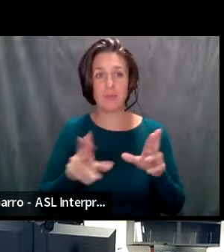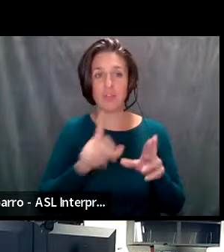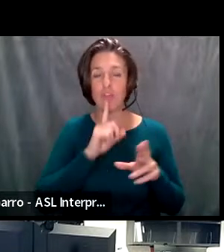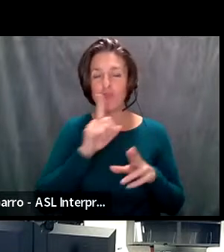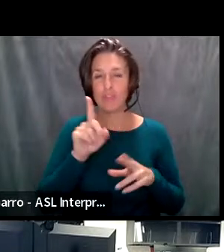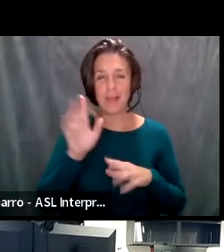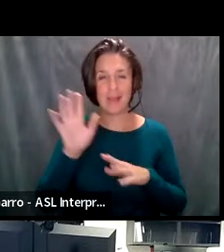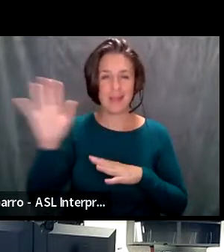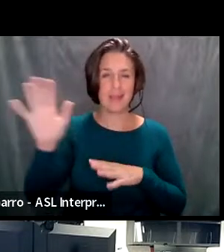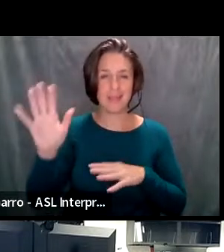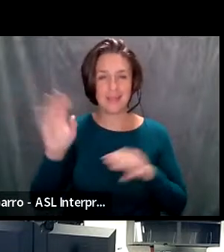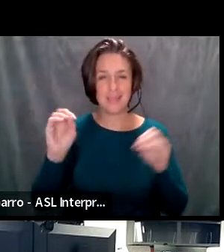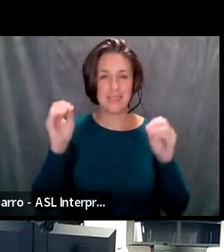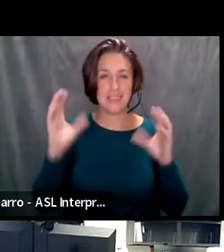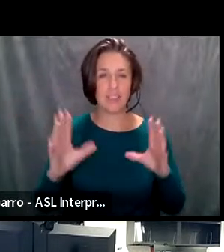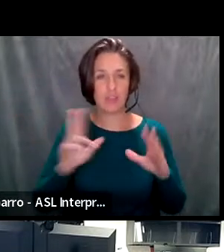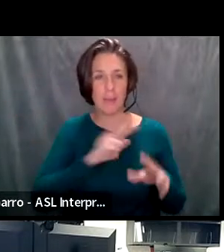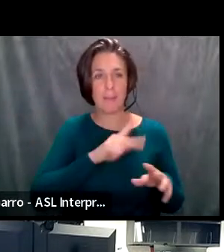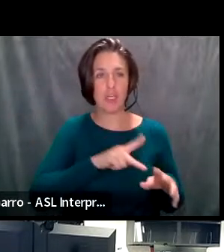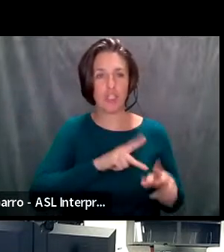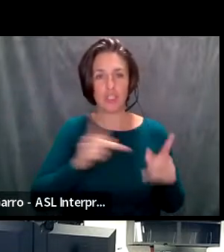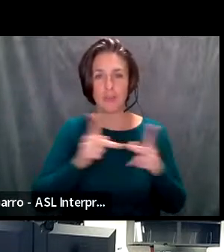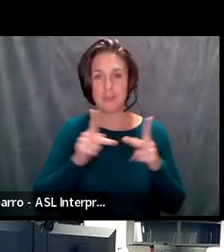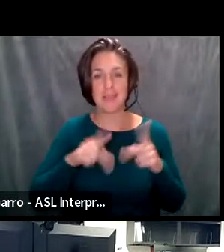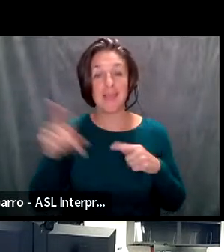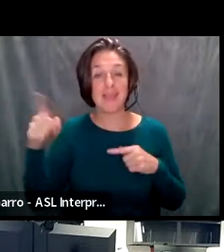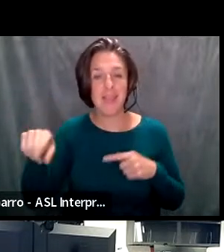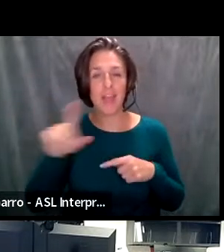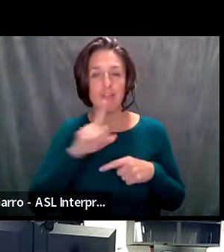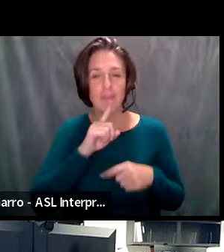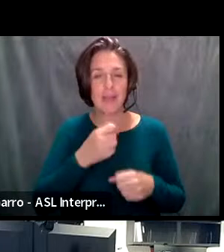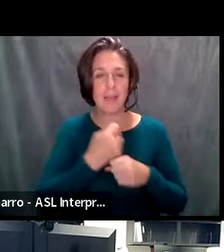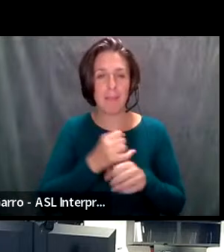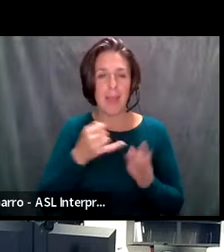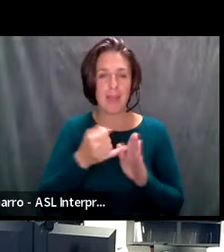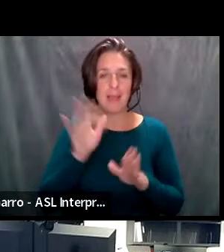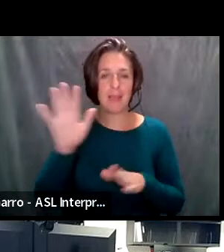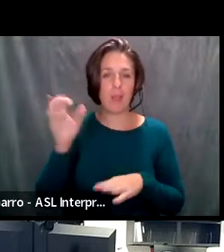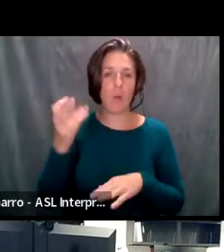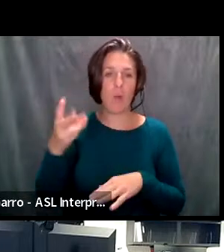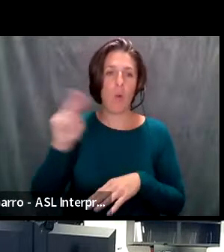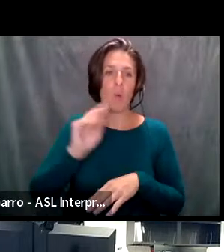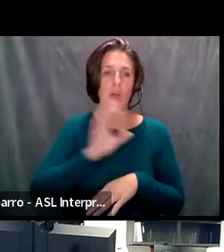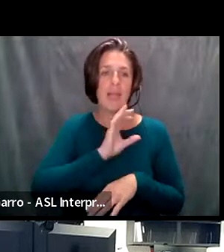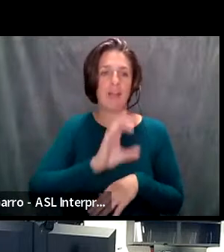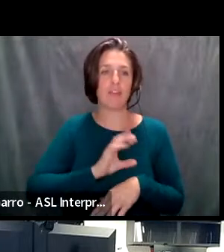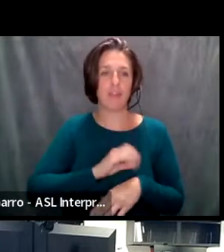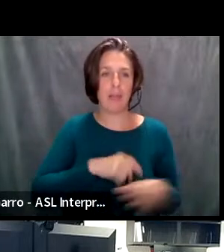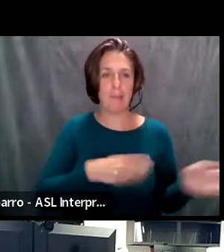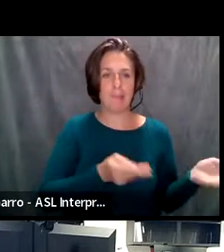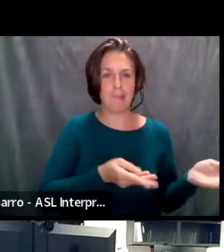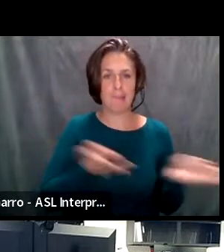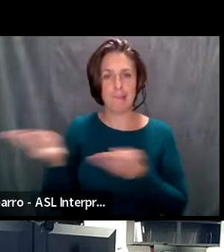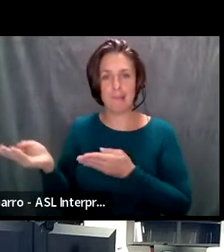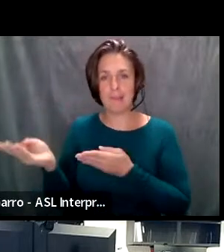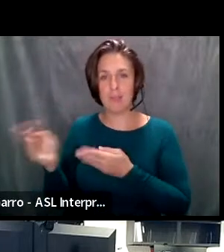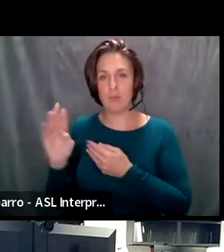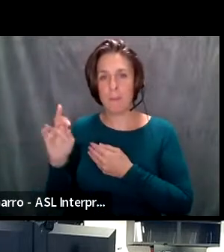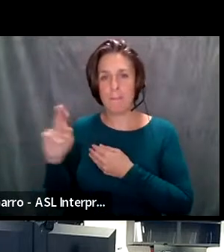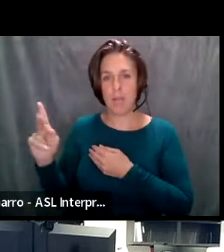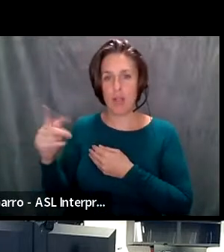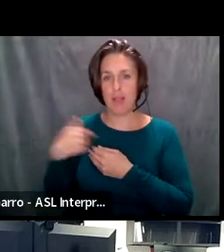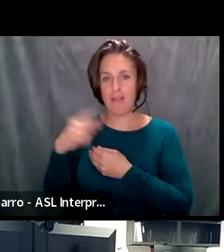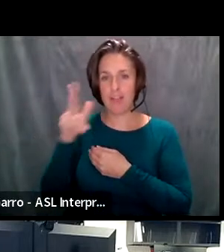teacher's personal space and they really make it their own character. I'm going to turn that over to Mark because I've heard his answer